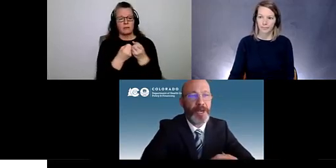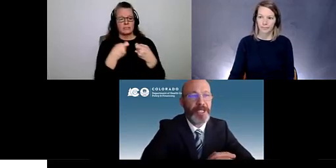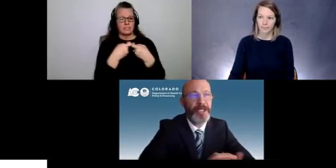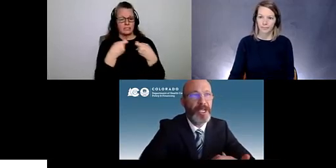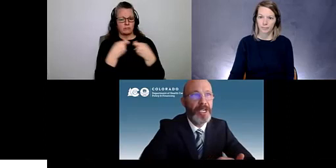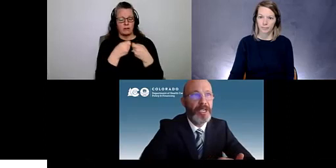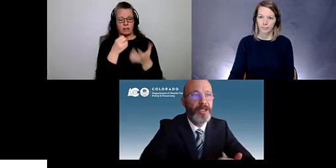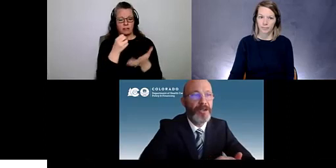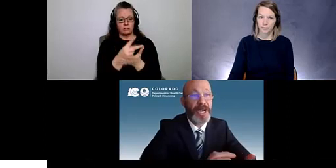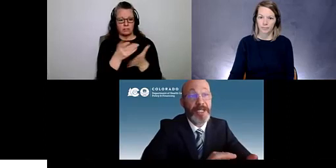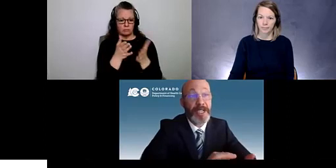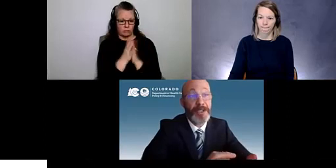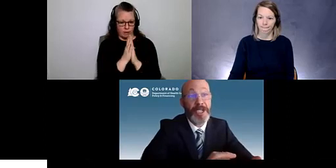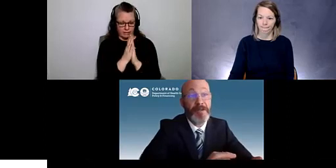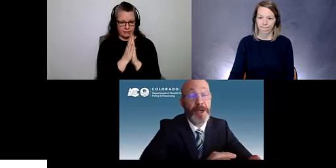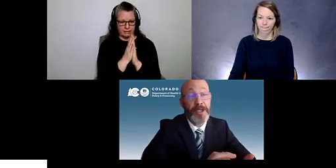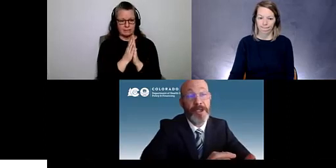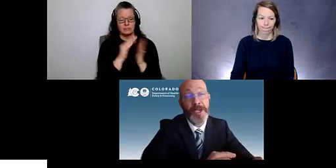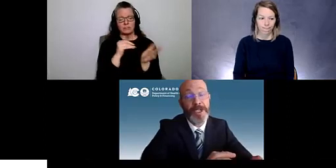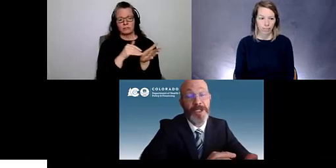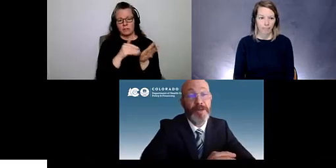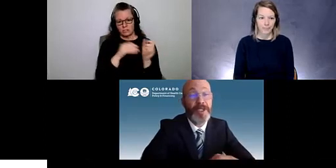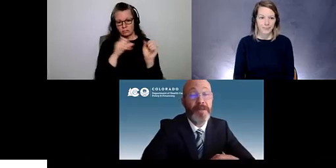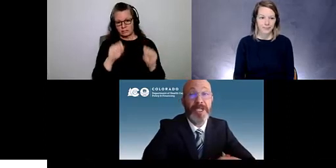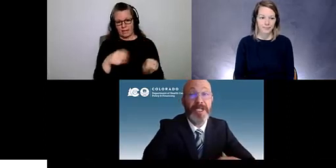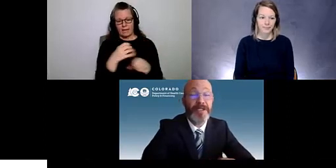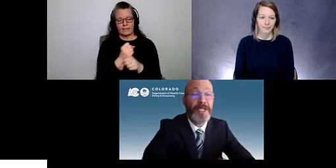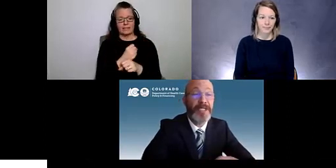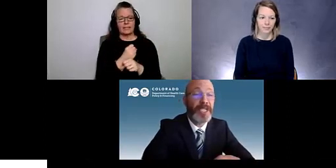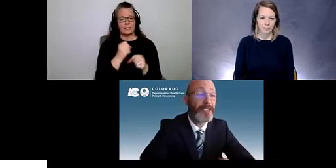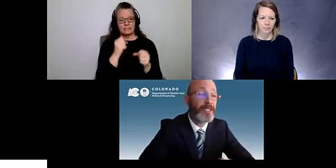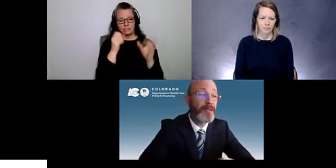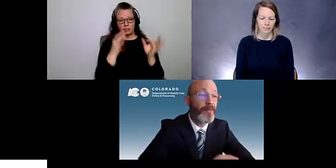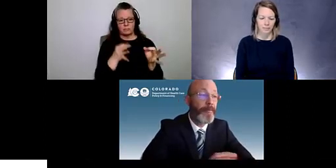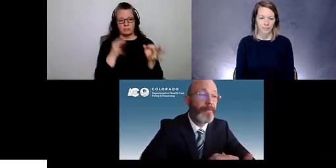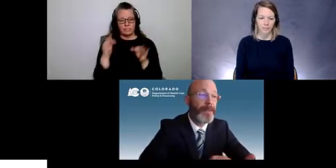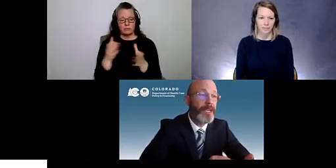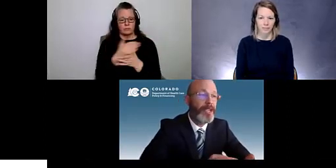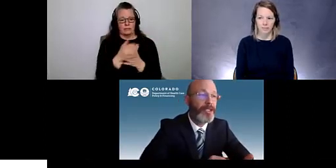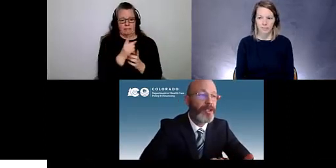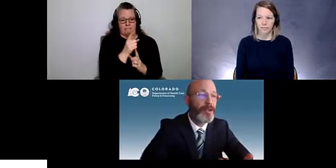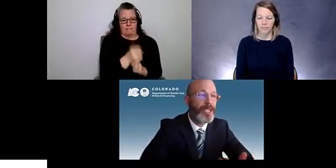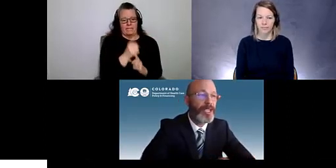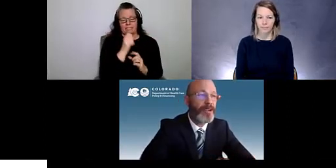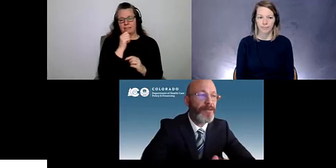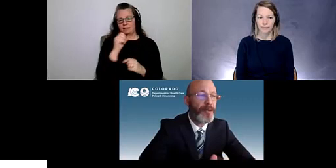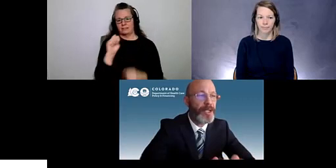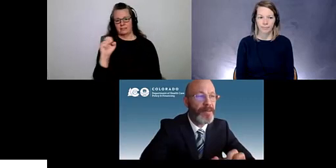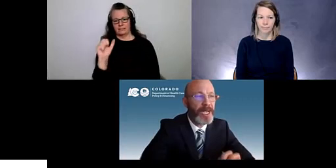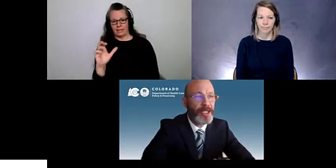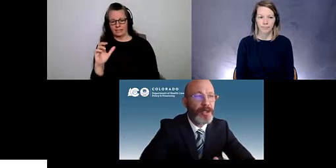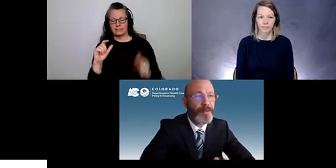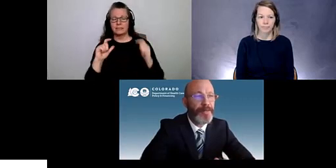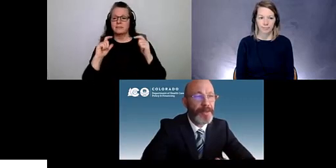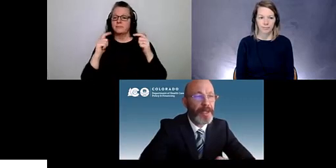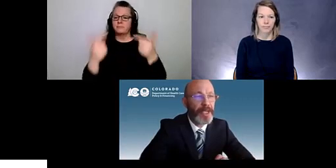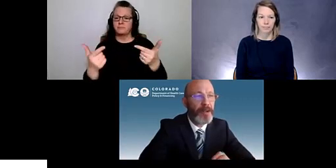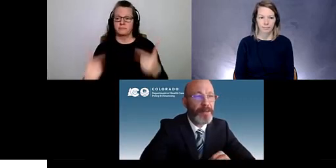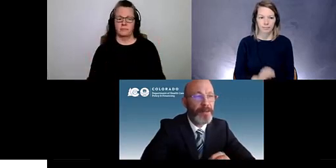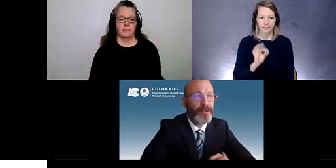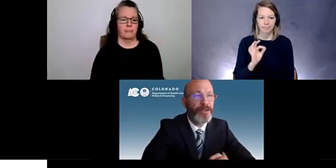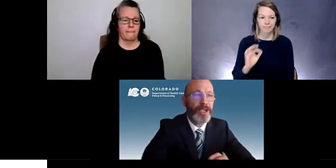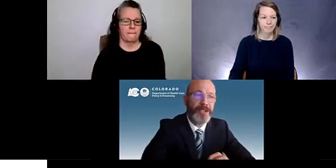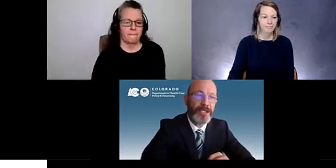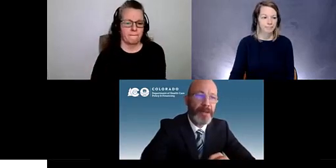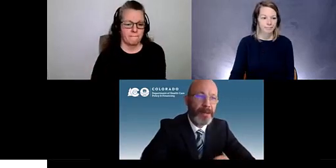authorization requests, so docs can receive par determinations within minutes, if not seconds. So the affordability module